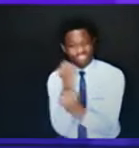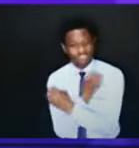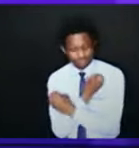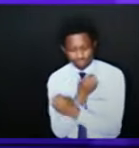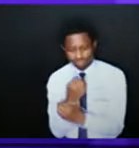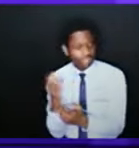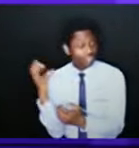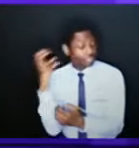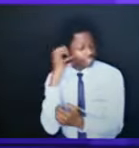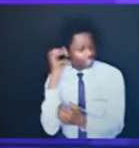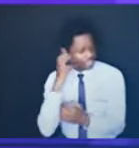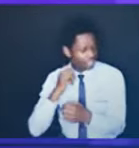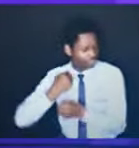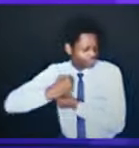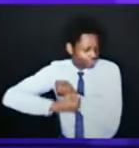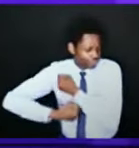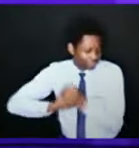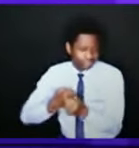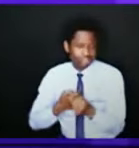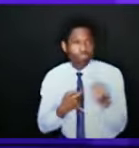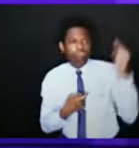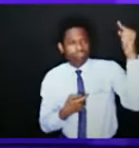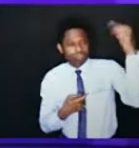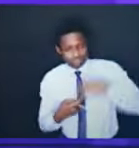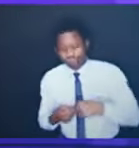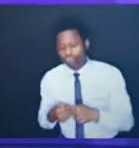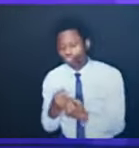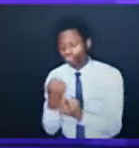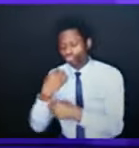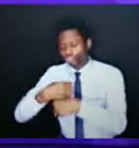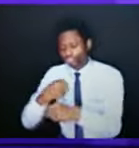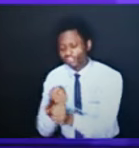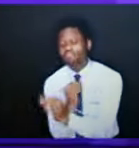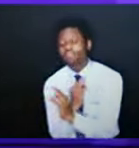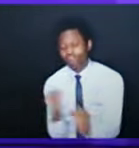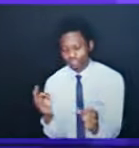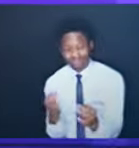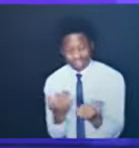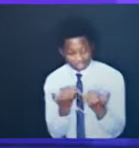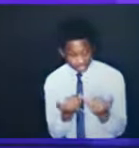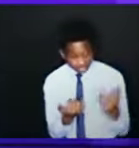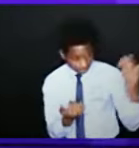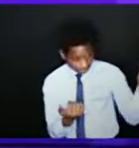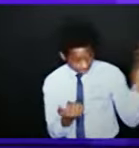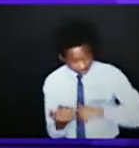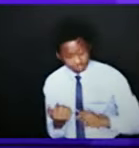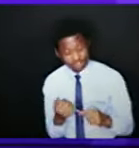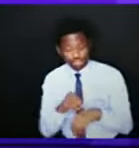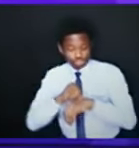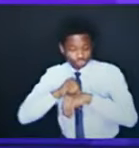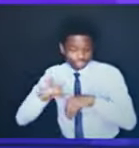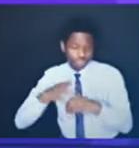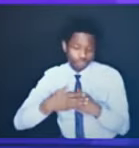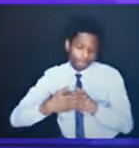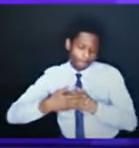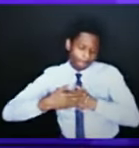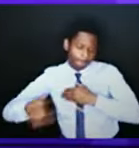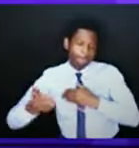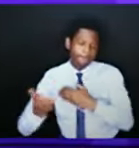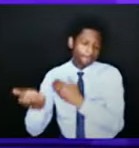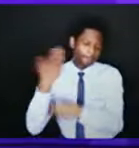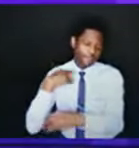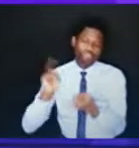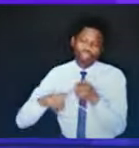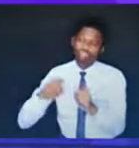have come down to set them free. Now come. I will send you back to Egypt. That is God